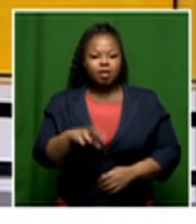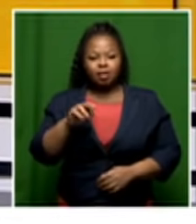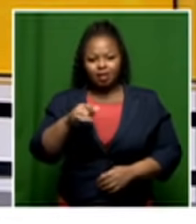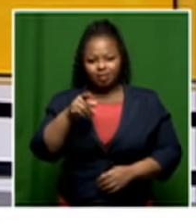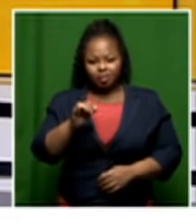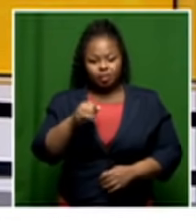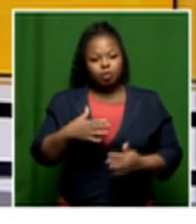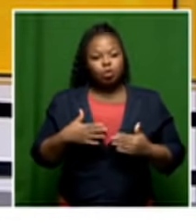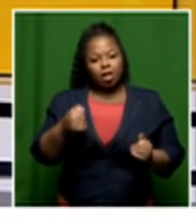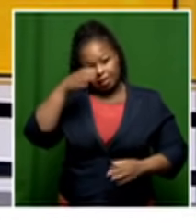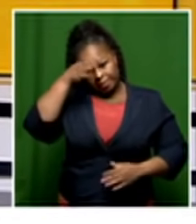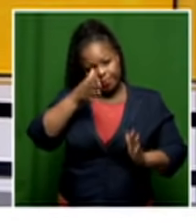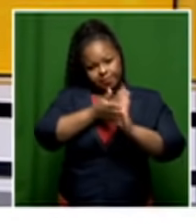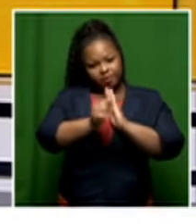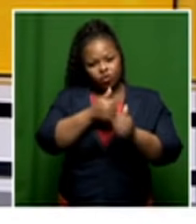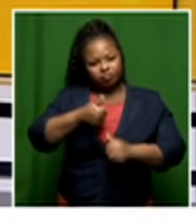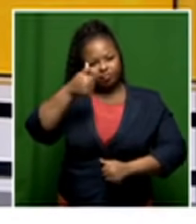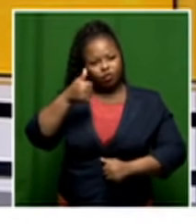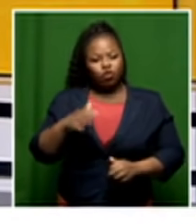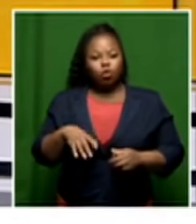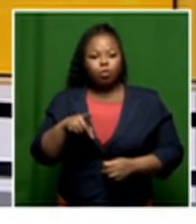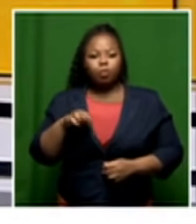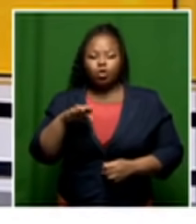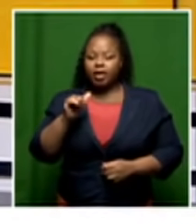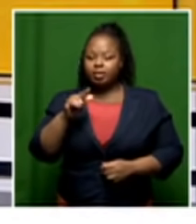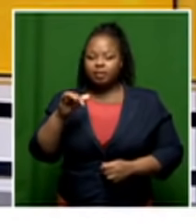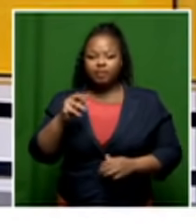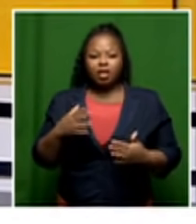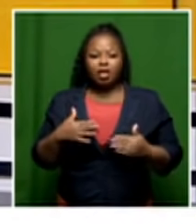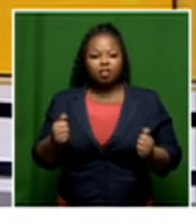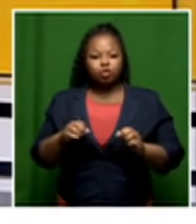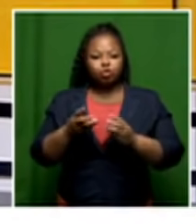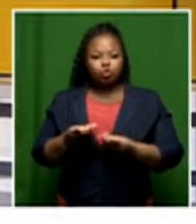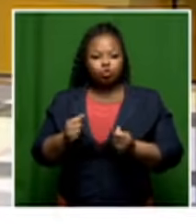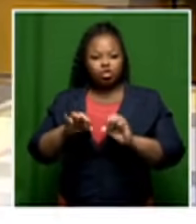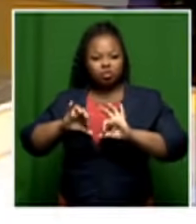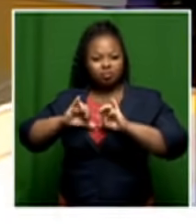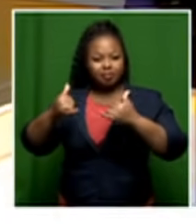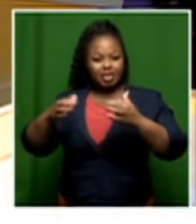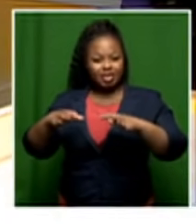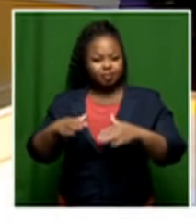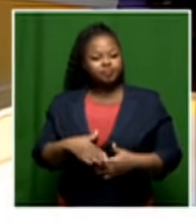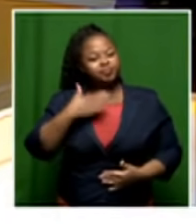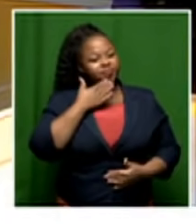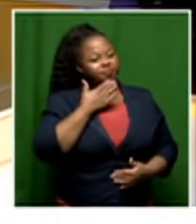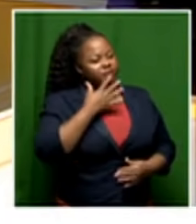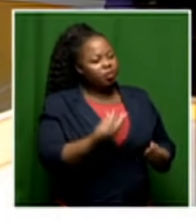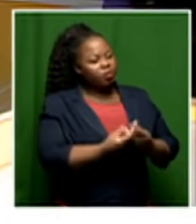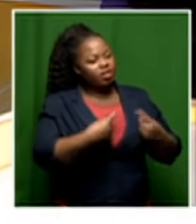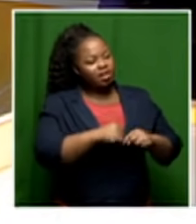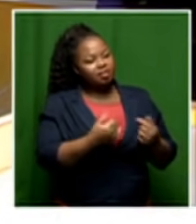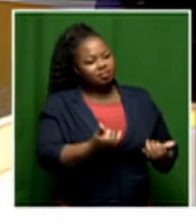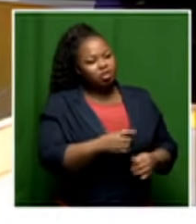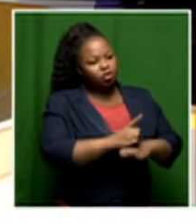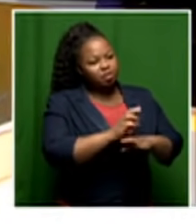and the chief executive of Proactive Health Solutions. He joins us now to chat about this. Good to have you. Thanks very, very much for joining